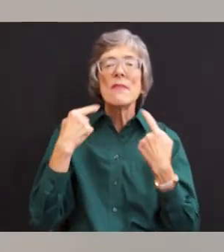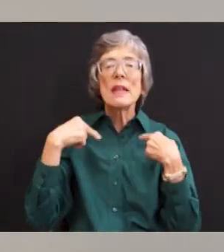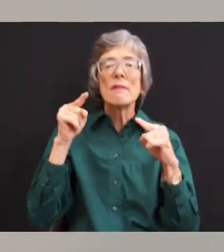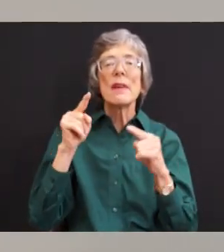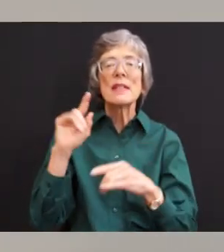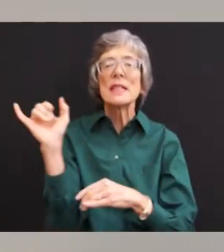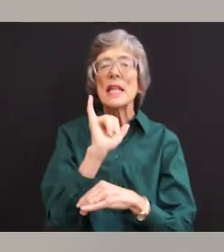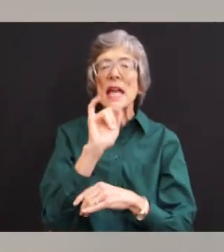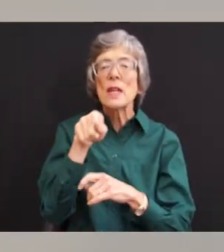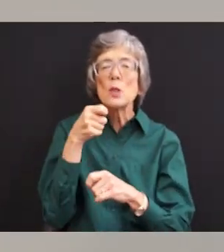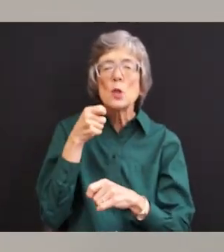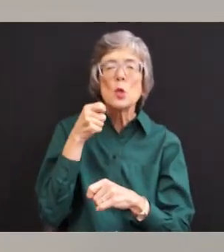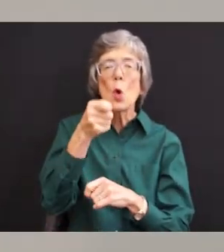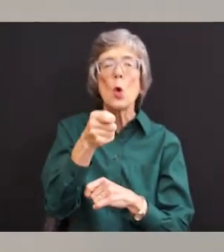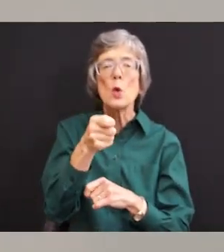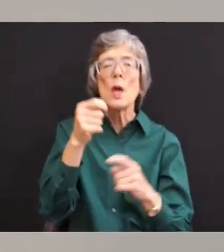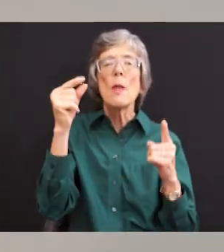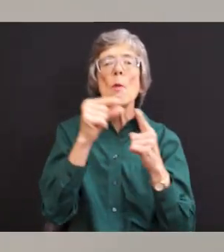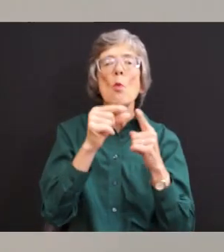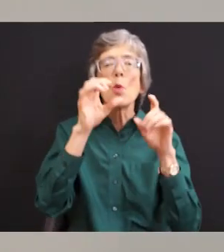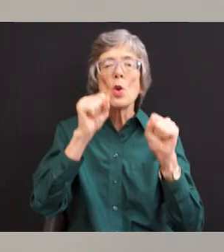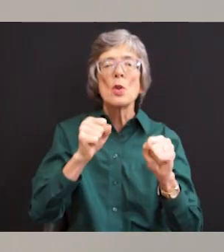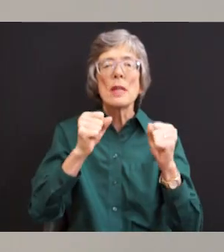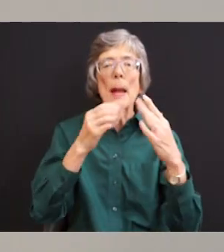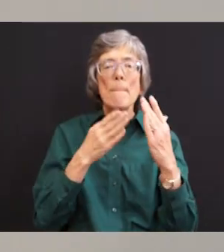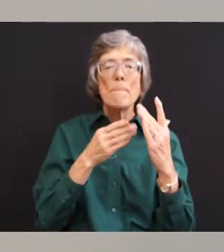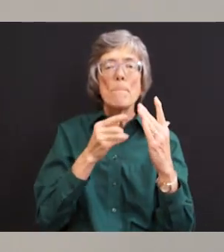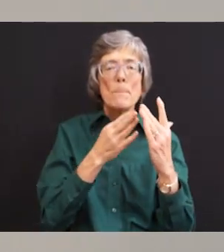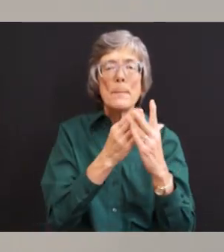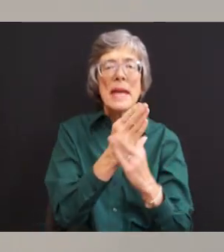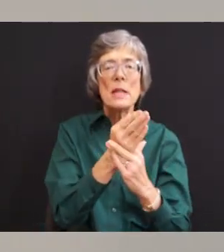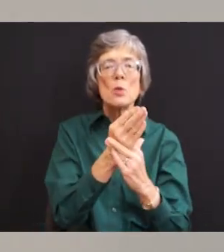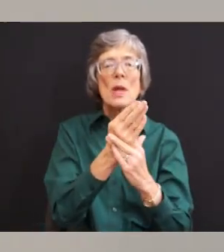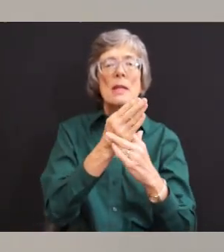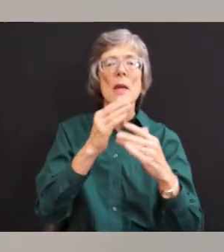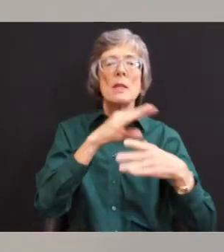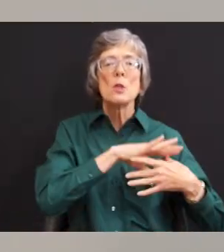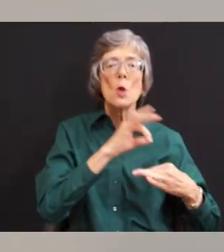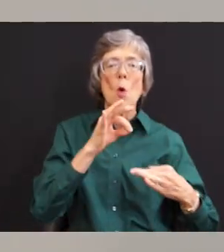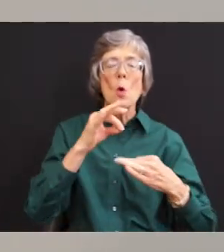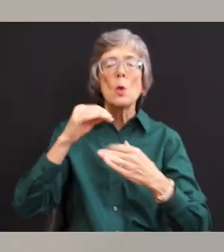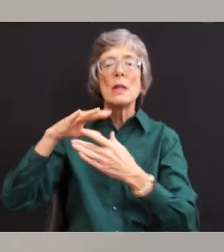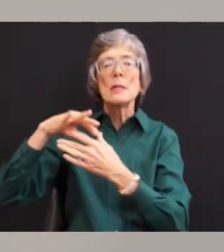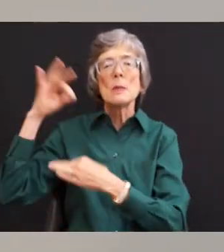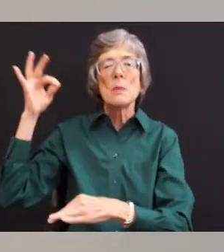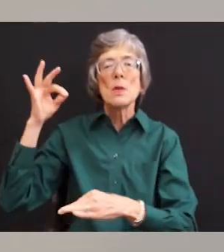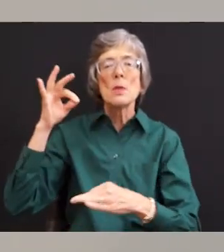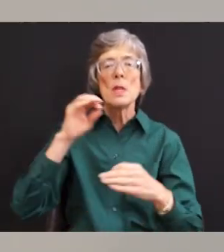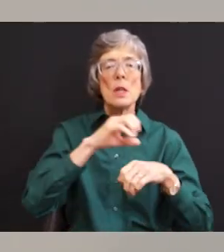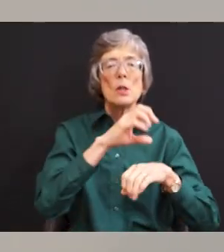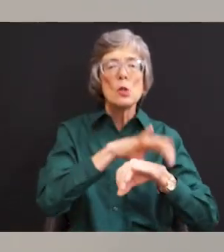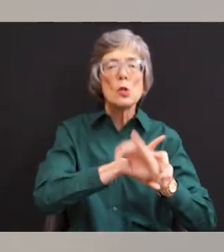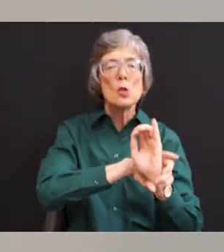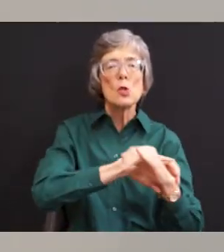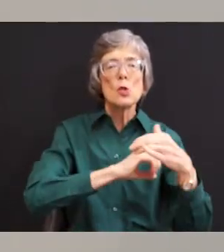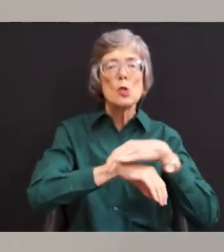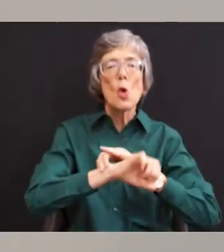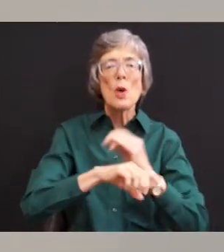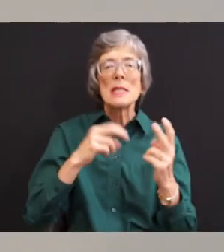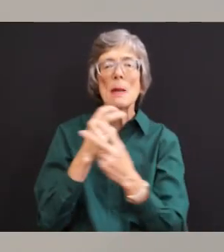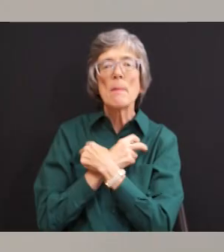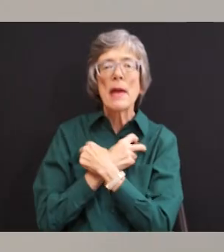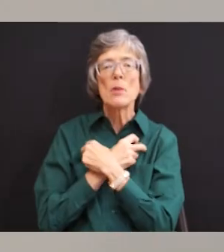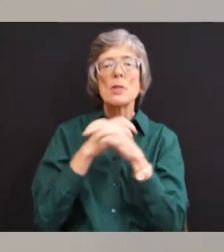any two-edged sword, penetrating even between soul and spirit, joints and marrow, and able to